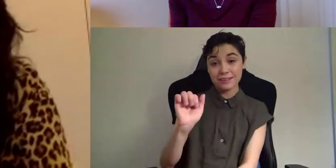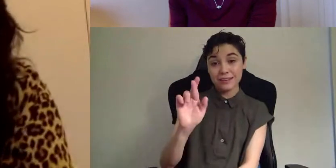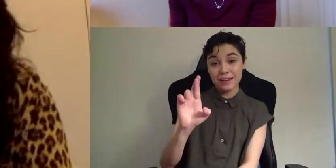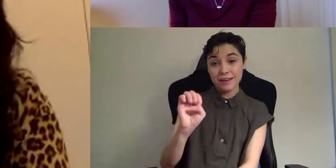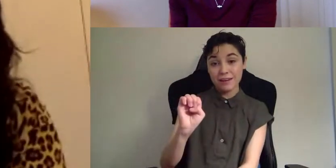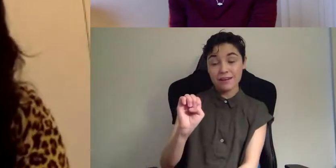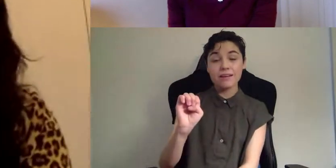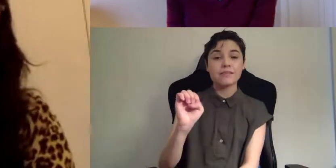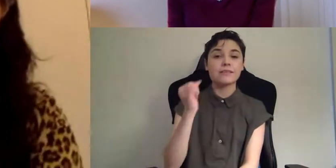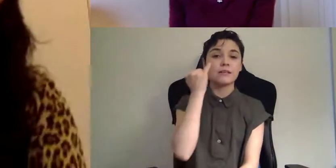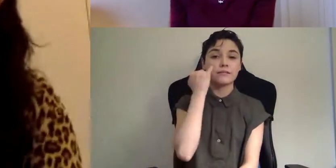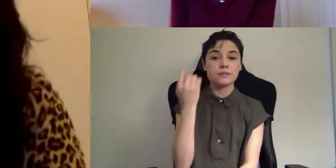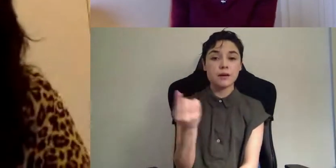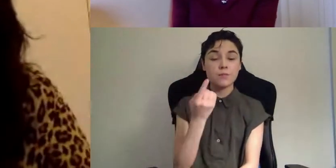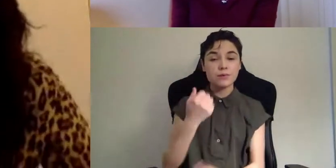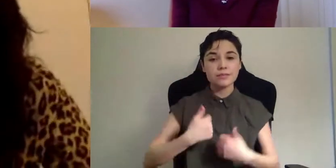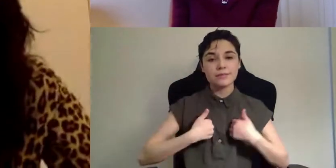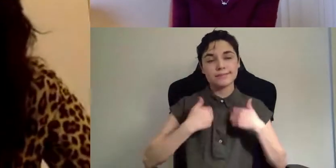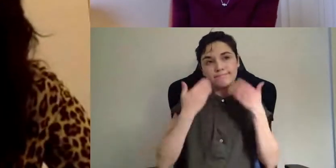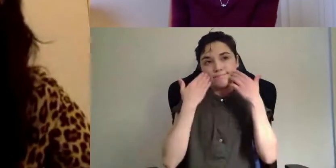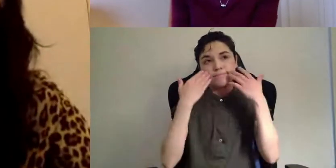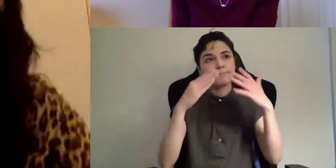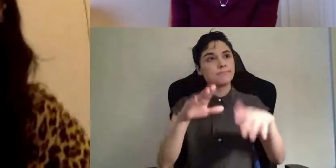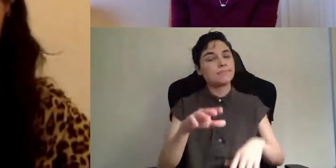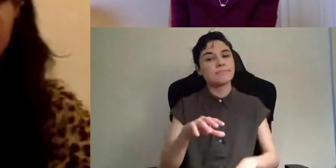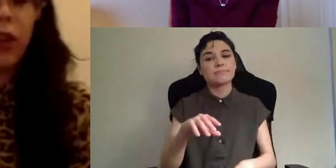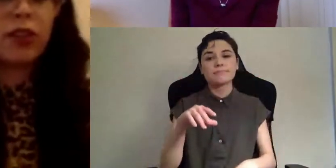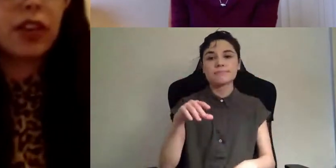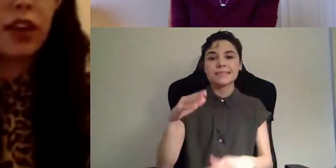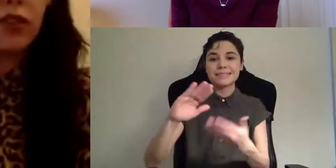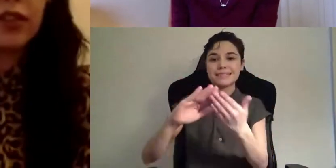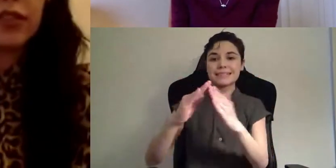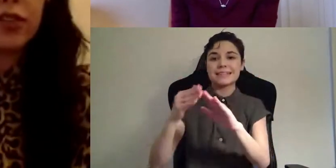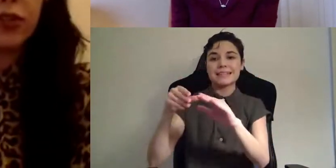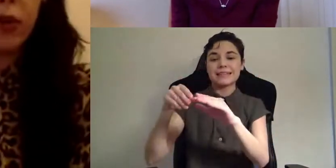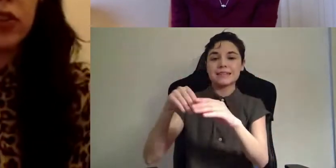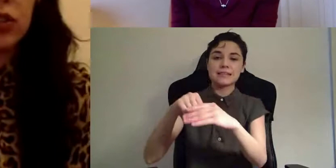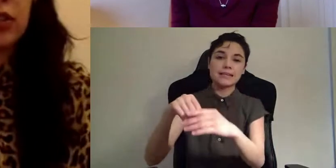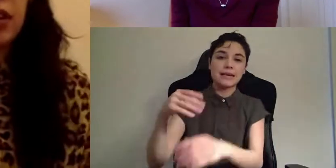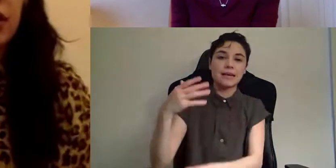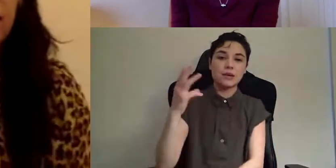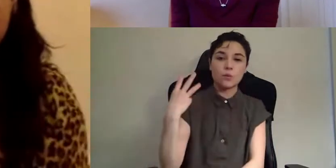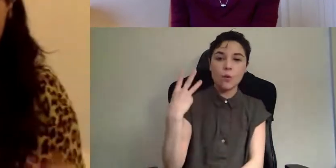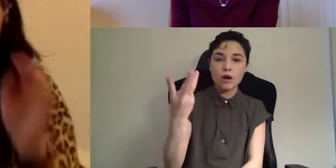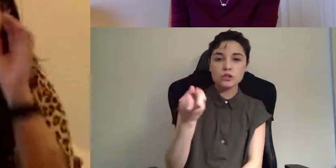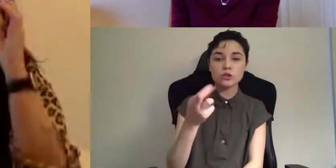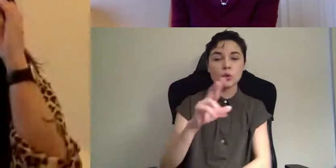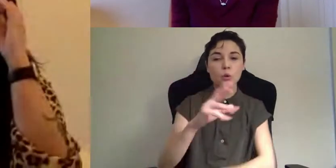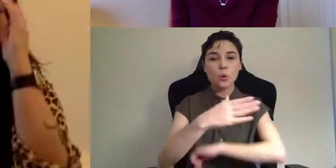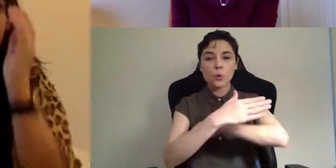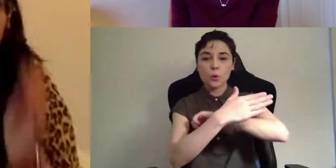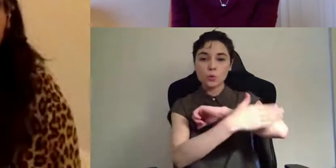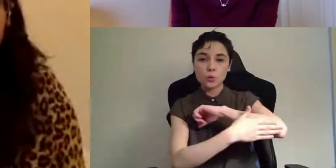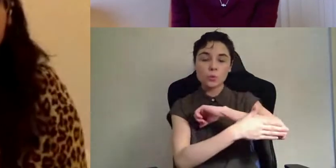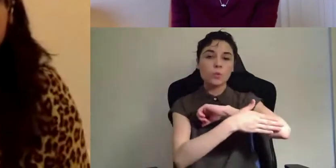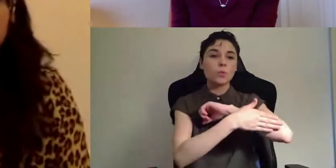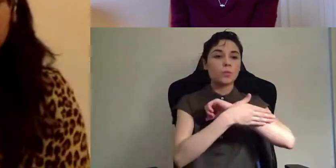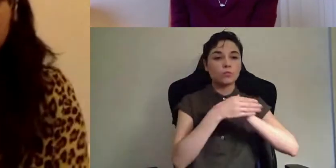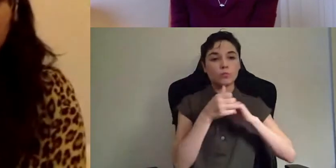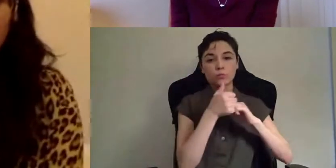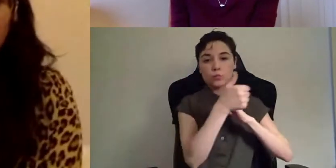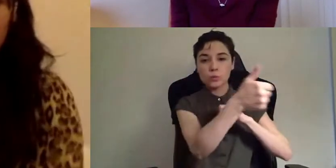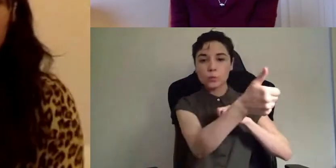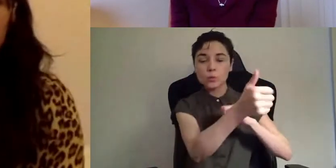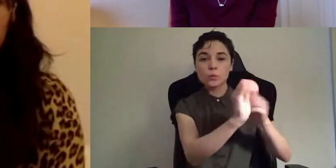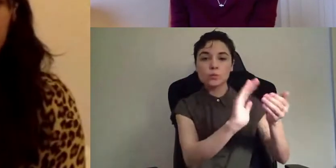like Wenatchee, Washington, or some other smaller town in central Washington, who might not have access to